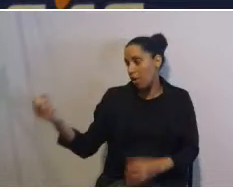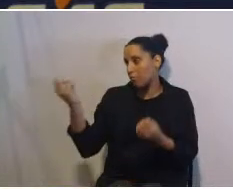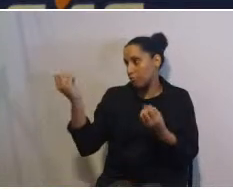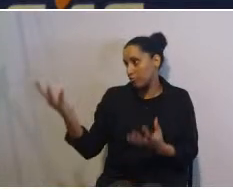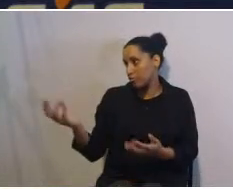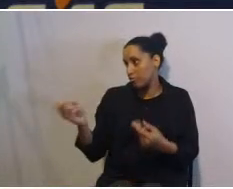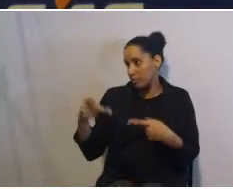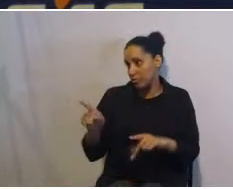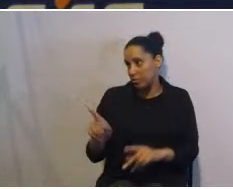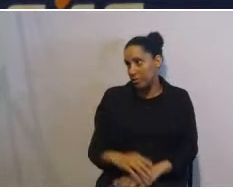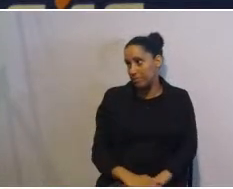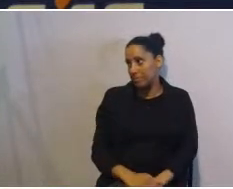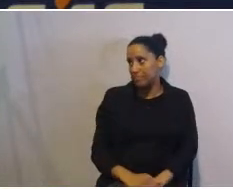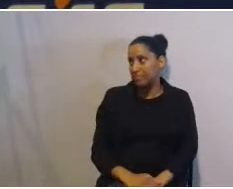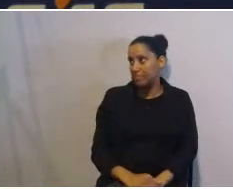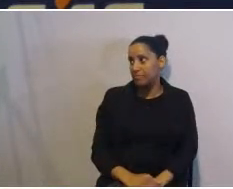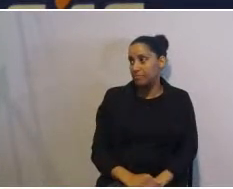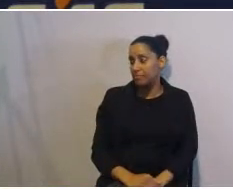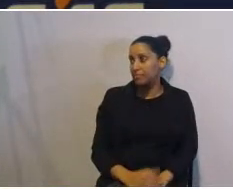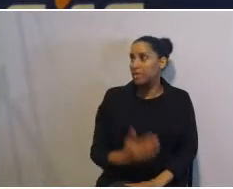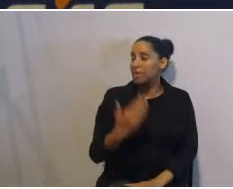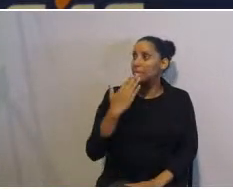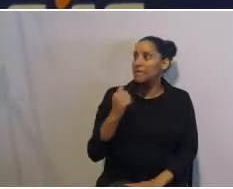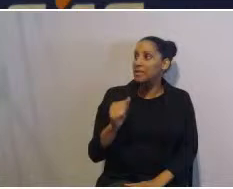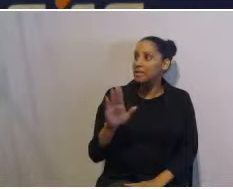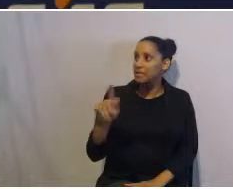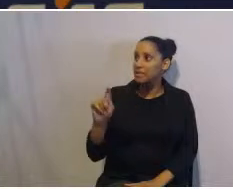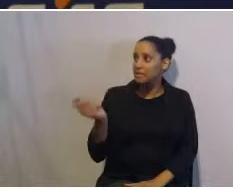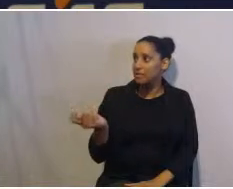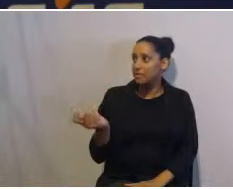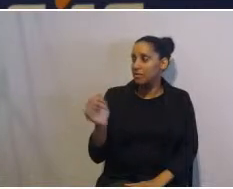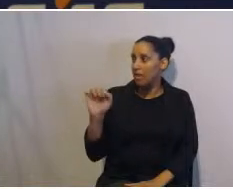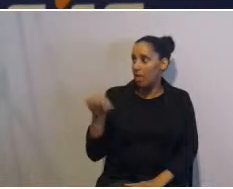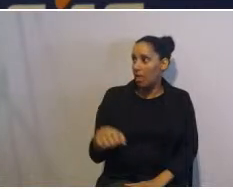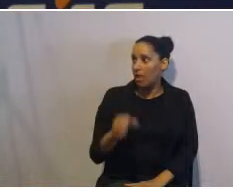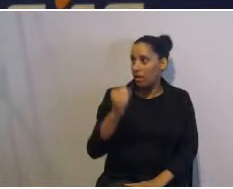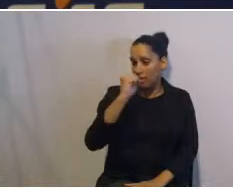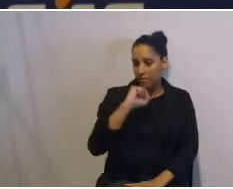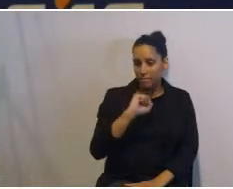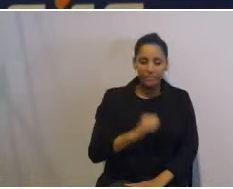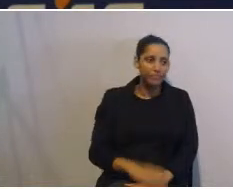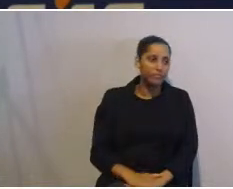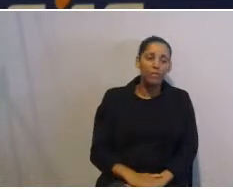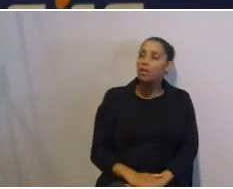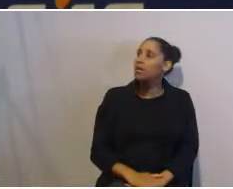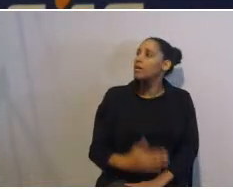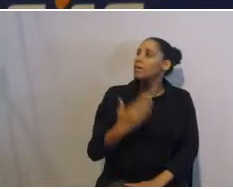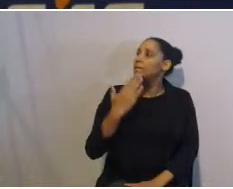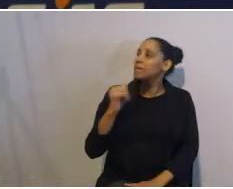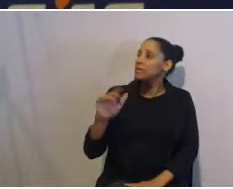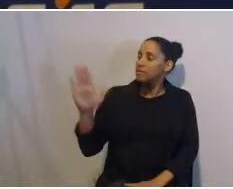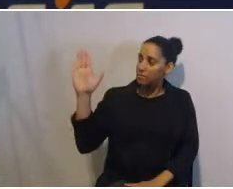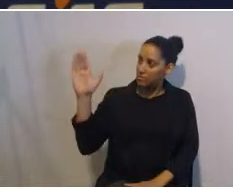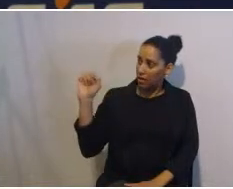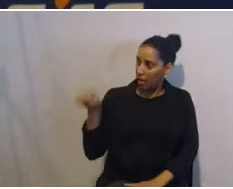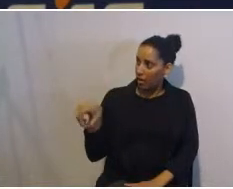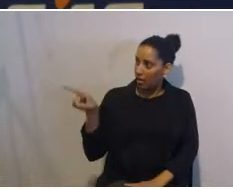opportunity? Please adjust the mic. Okay. All right, may you please raise your right hand,